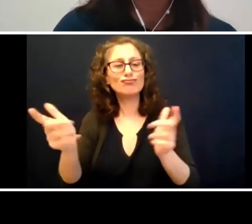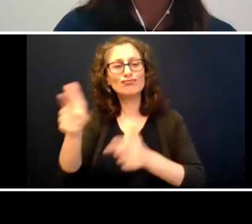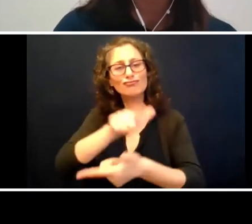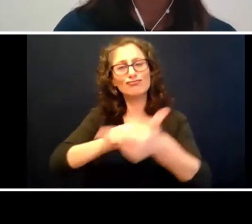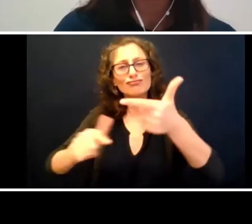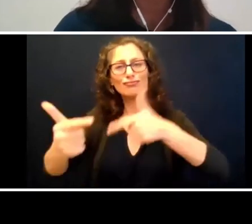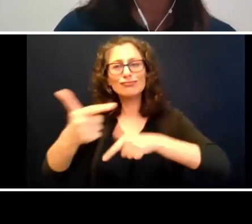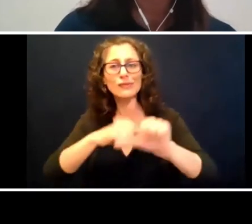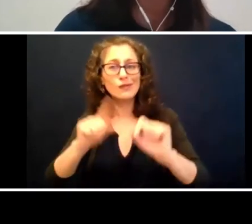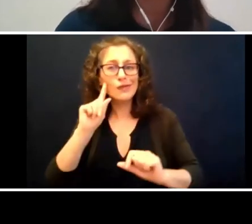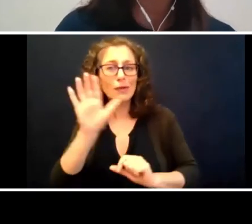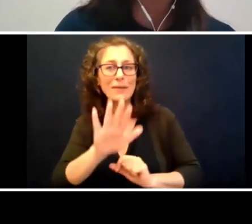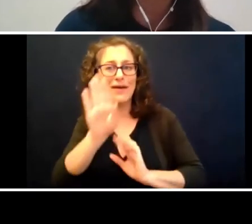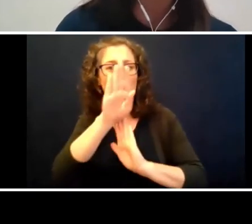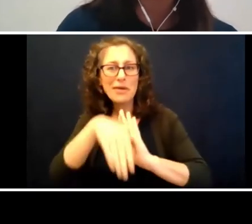or so.